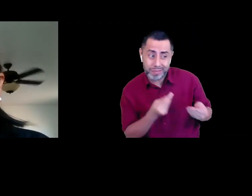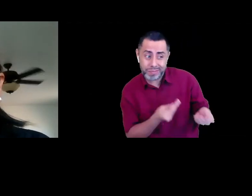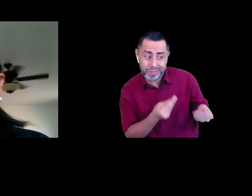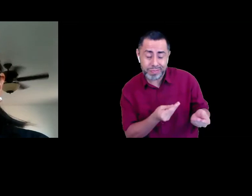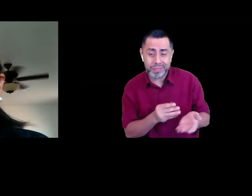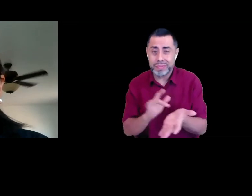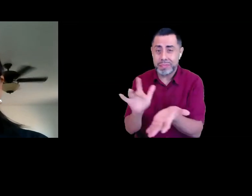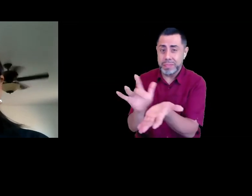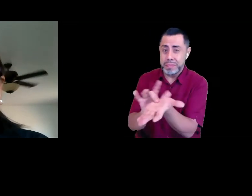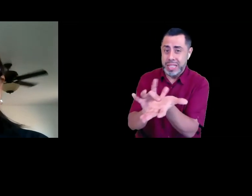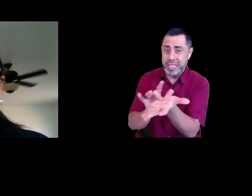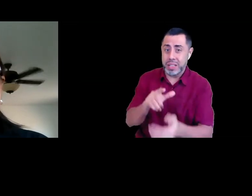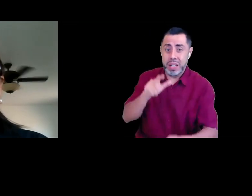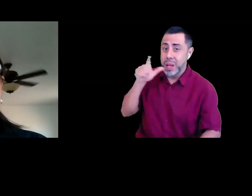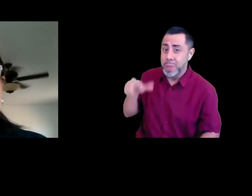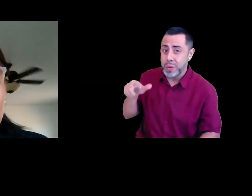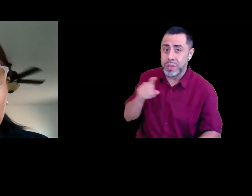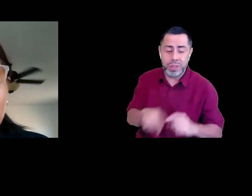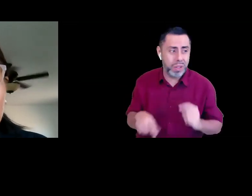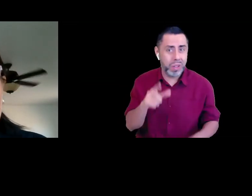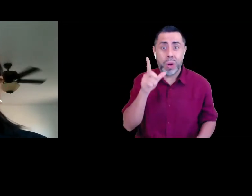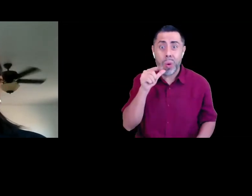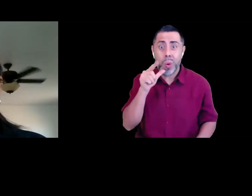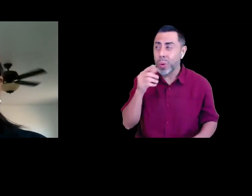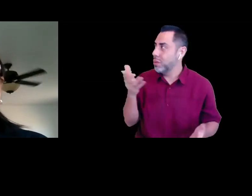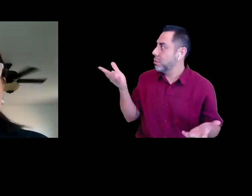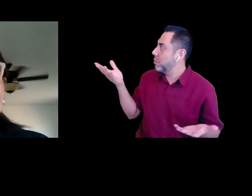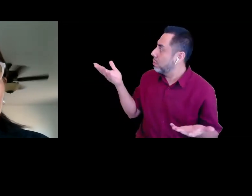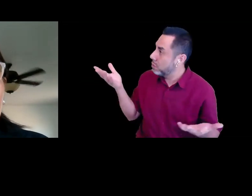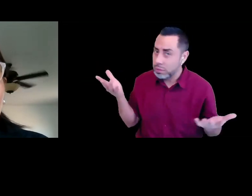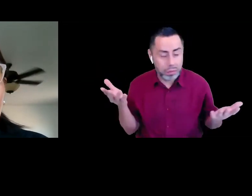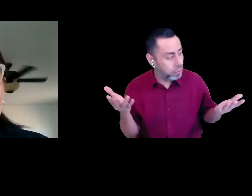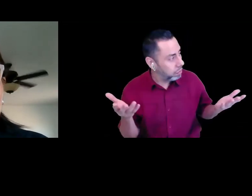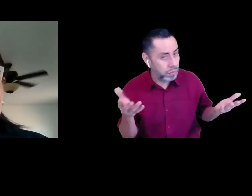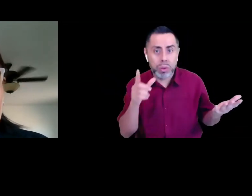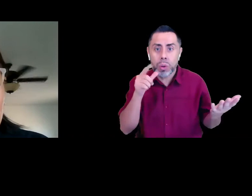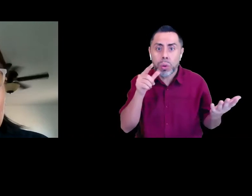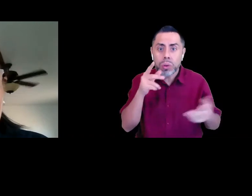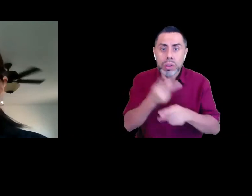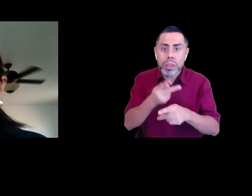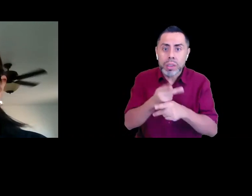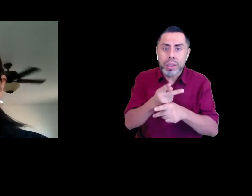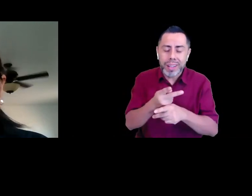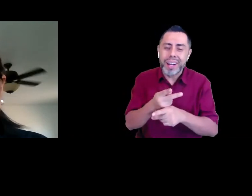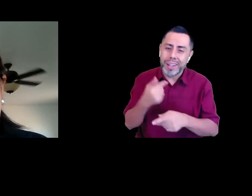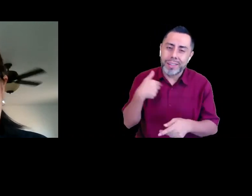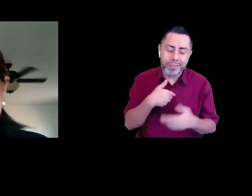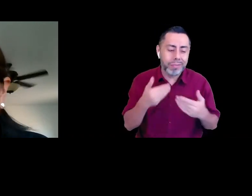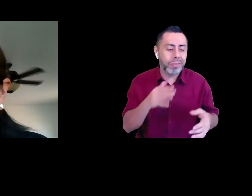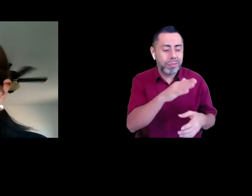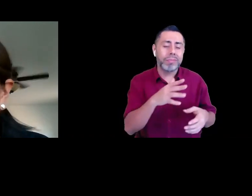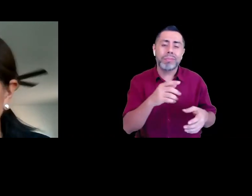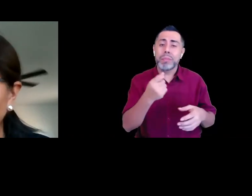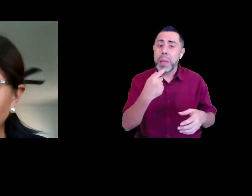we do it. We refill their pill box for the week, or we call in refills at our local clinics.